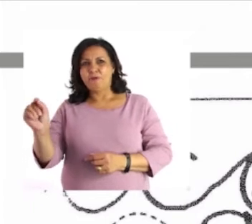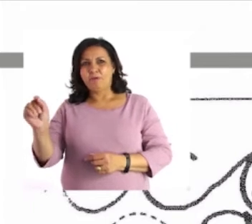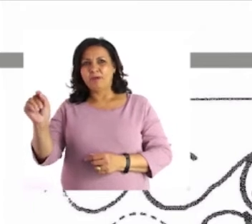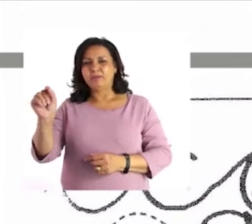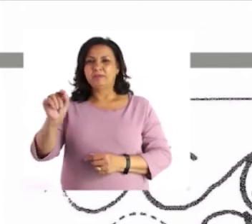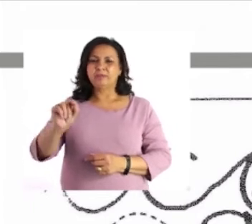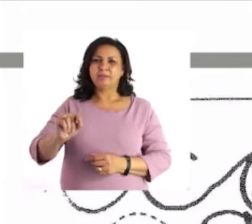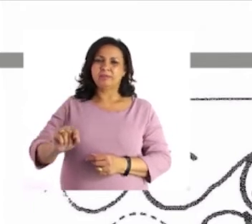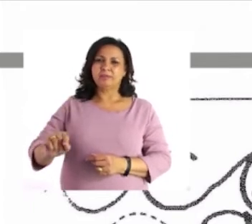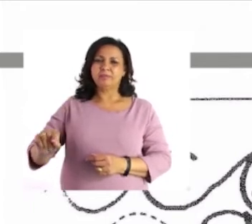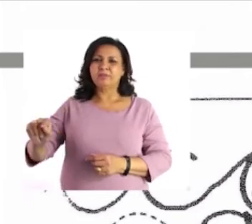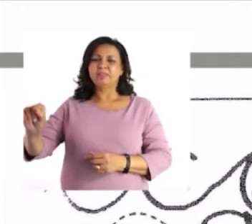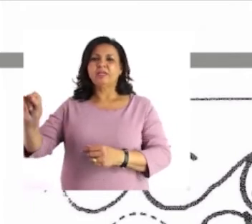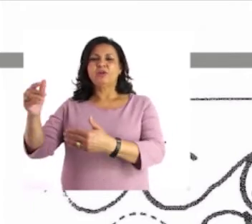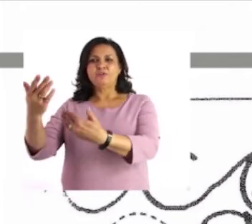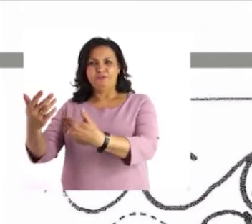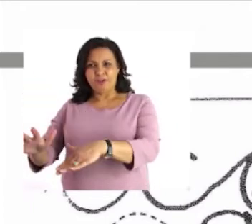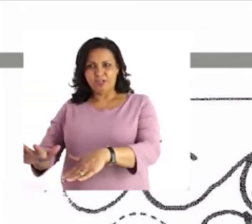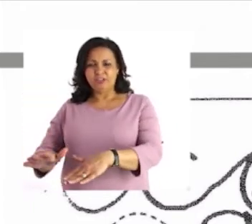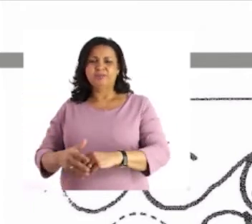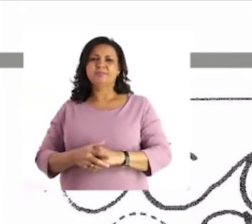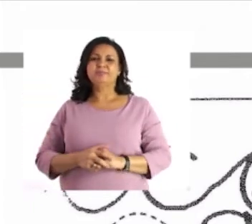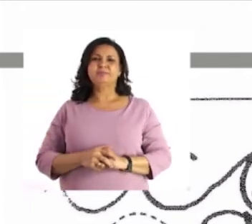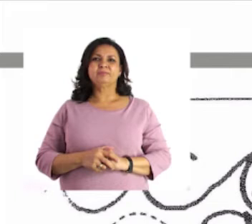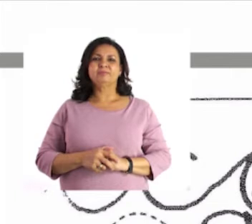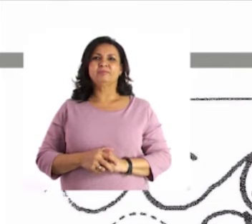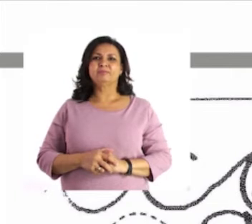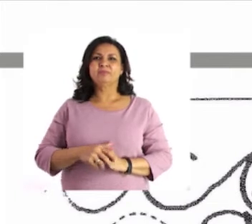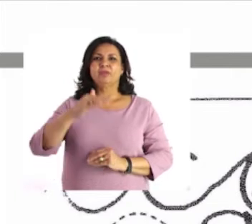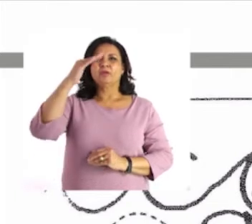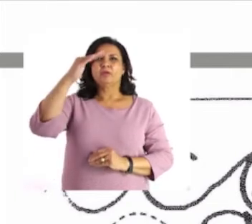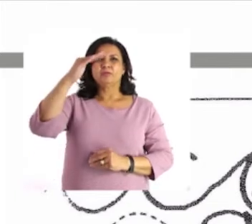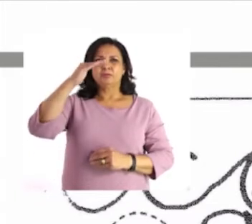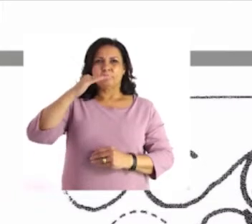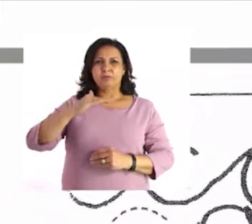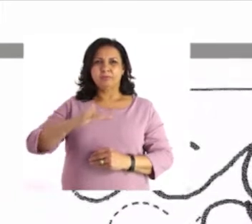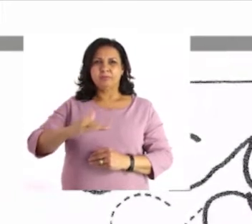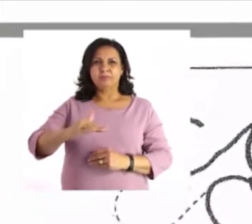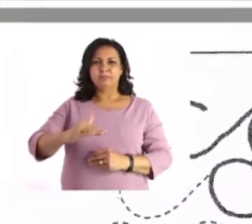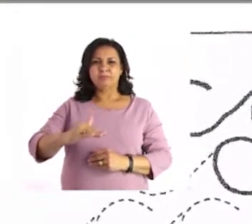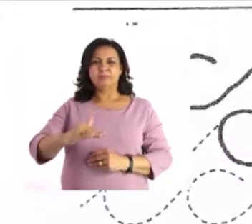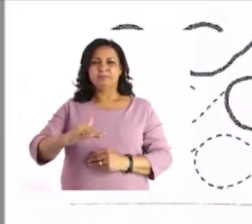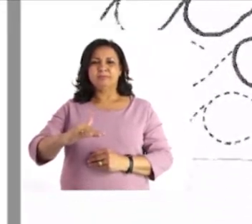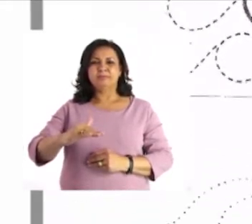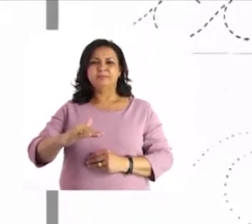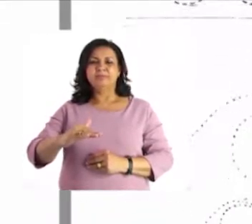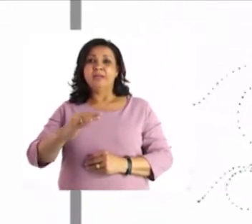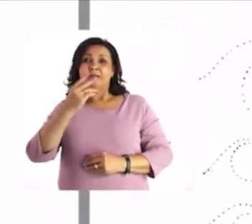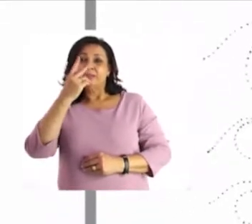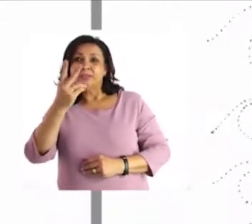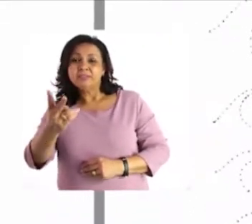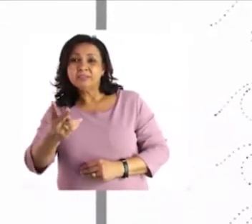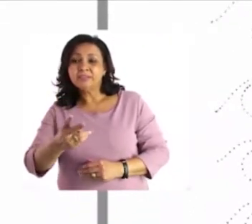until you've completed your wave pattern. And if we move on to the lower part of the page, you'll see